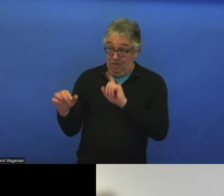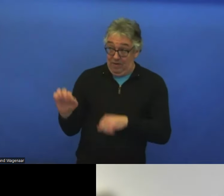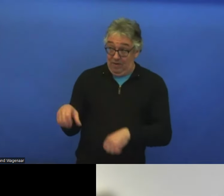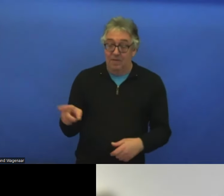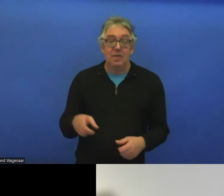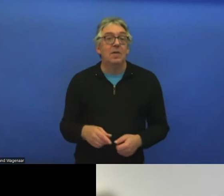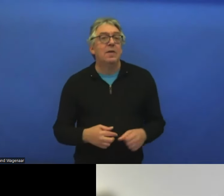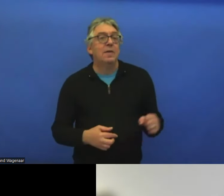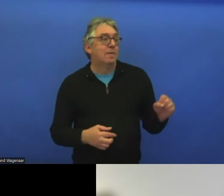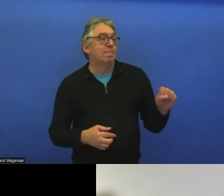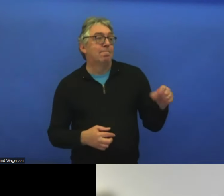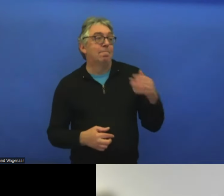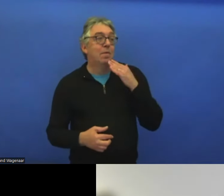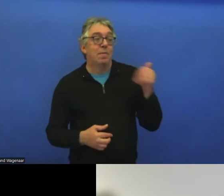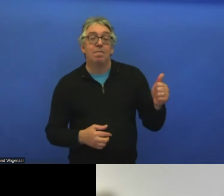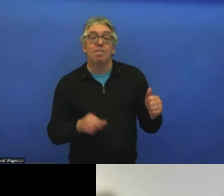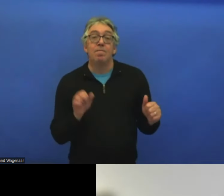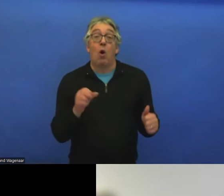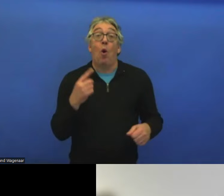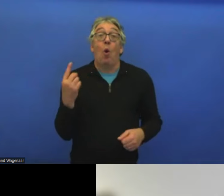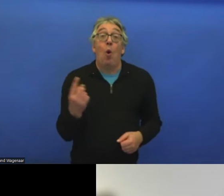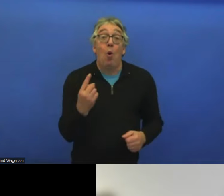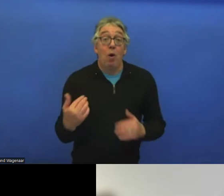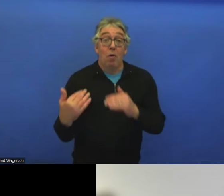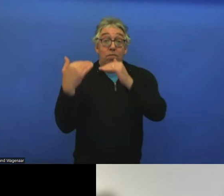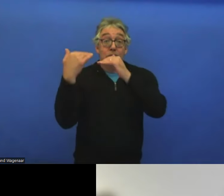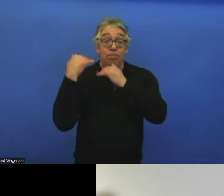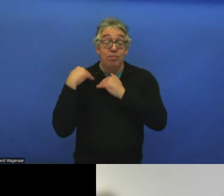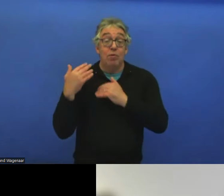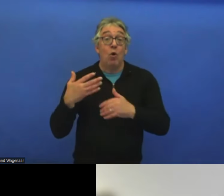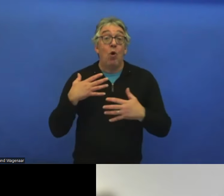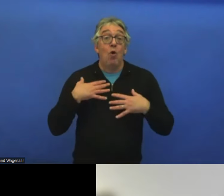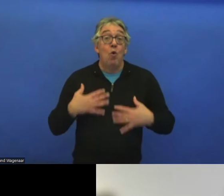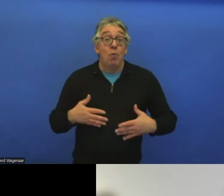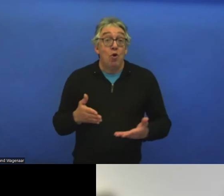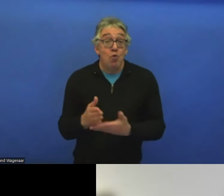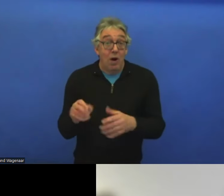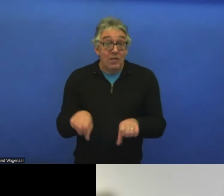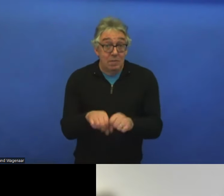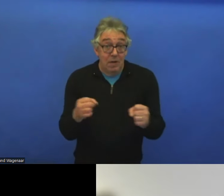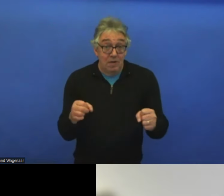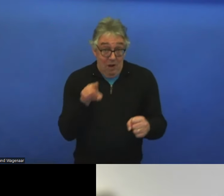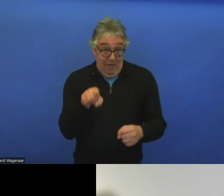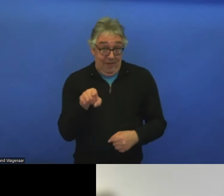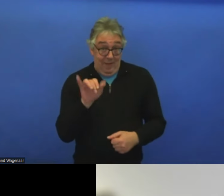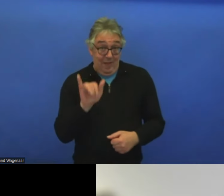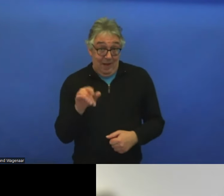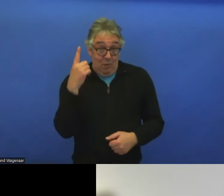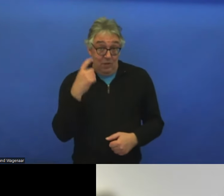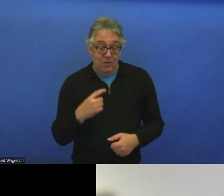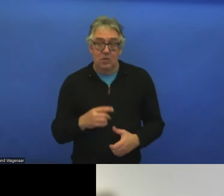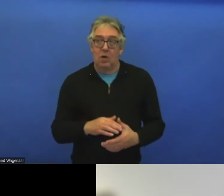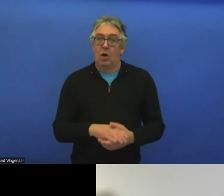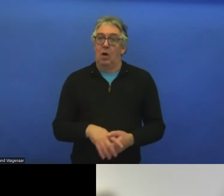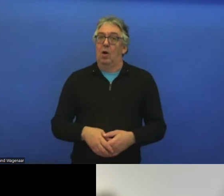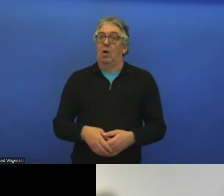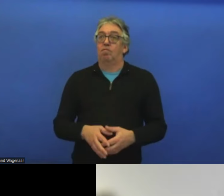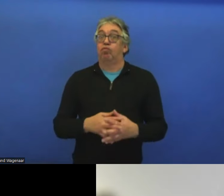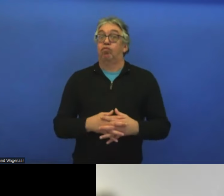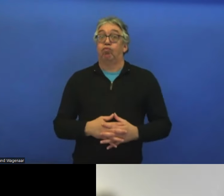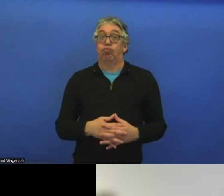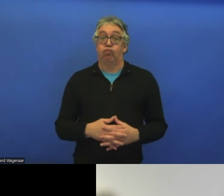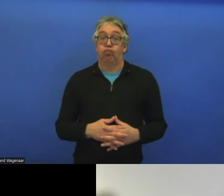Yes, on who would be accountable for human rights violation, right? Oh, that's